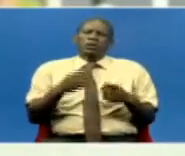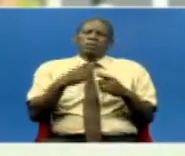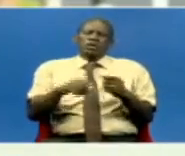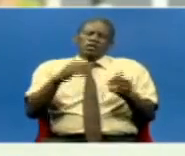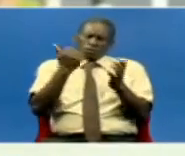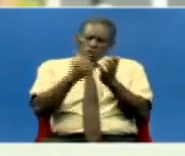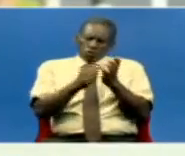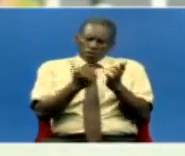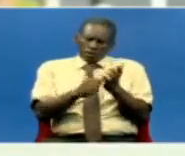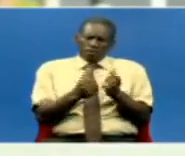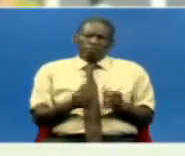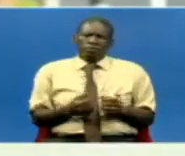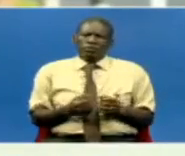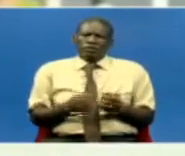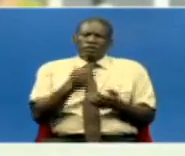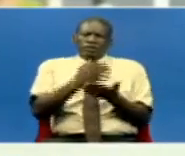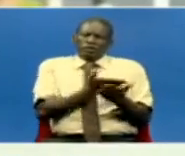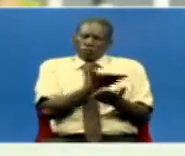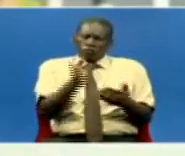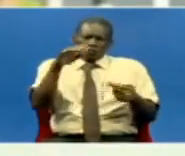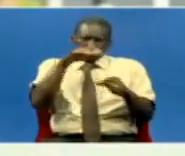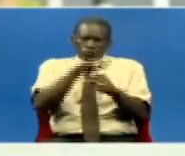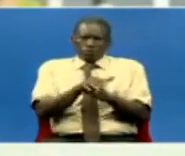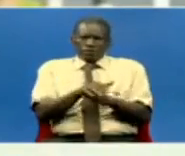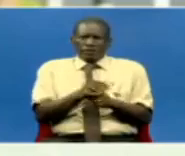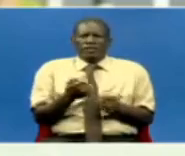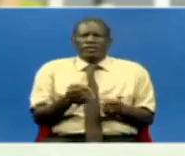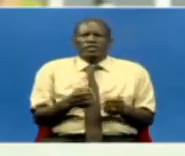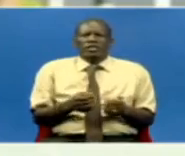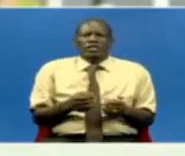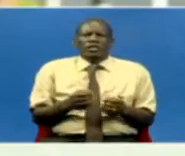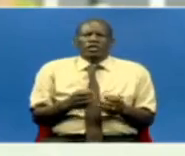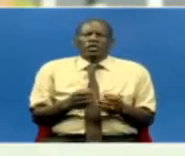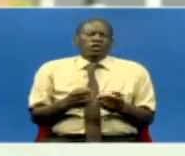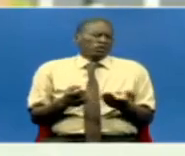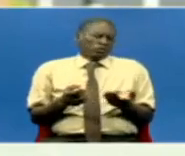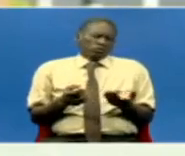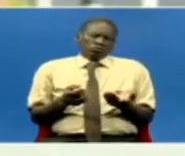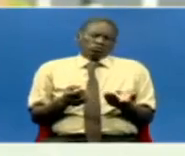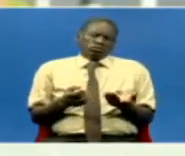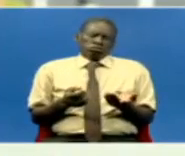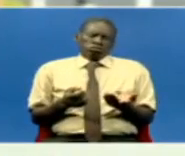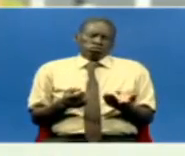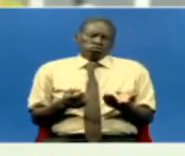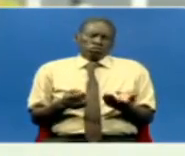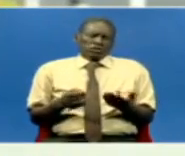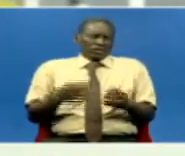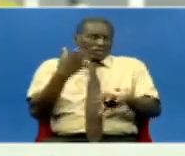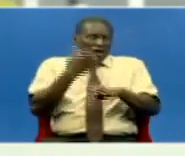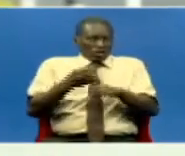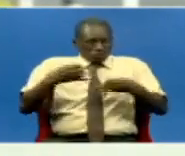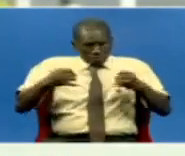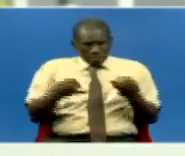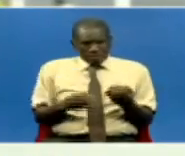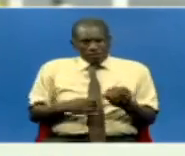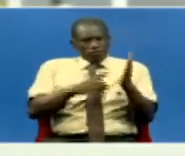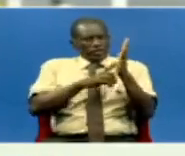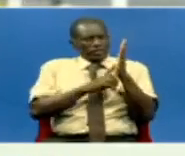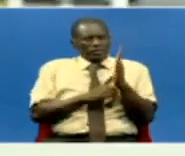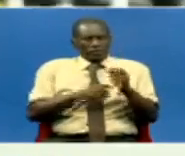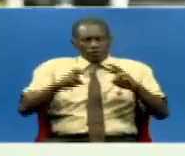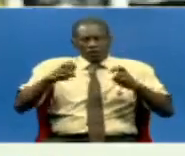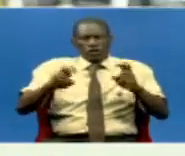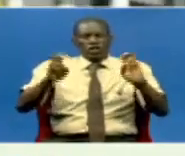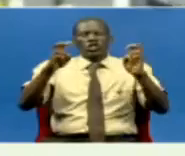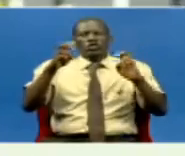problem, some of those promises were overambitious. Because if you look like at the